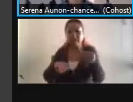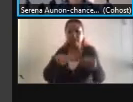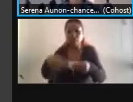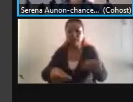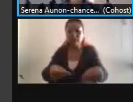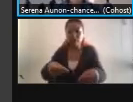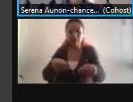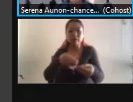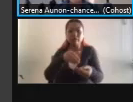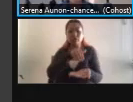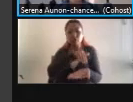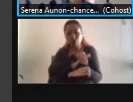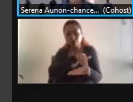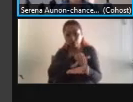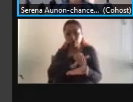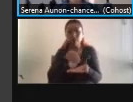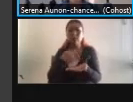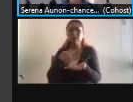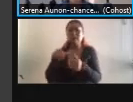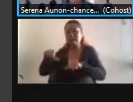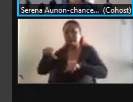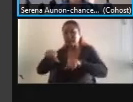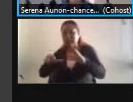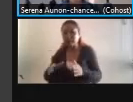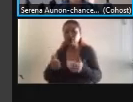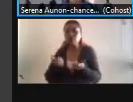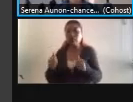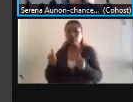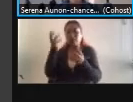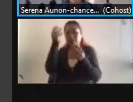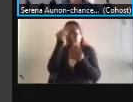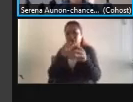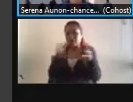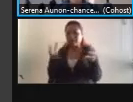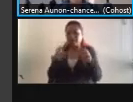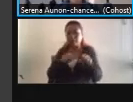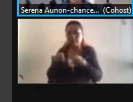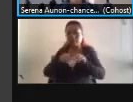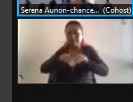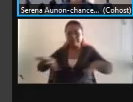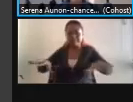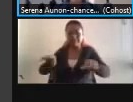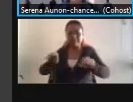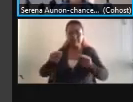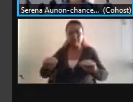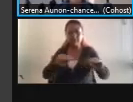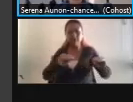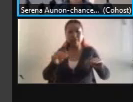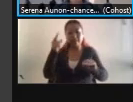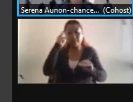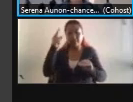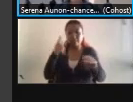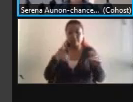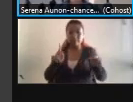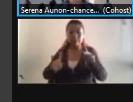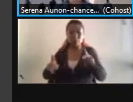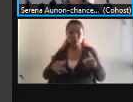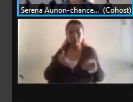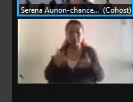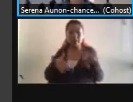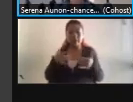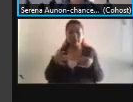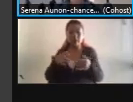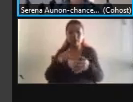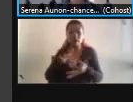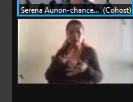scientists, and just trying to spread as much information as possible. I think you get people really excited about spaceflight when you tell them what's